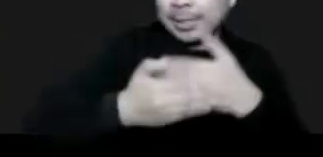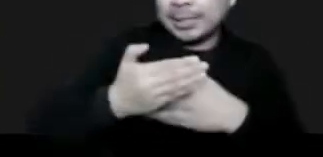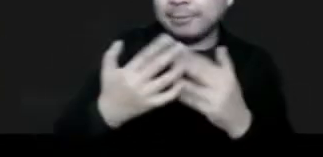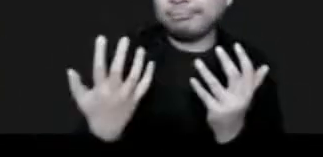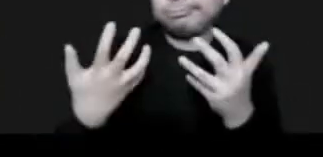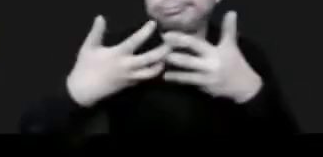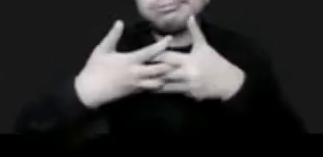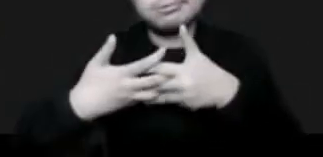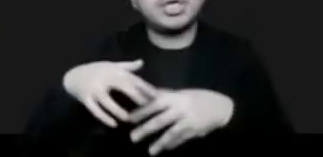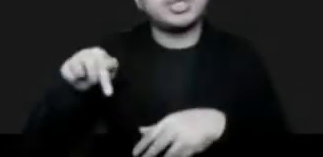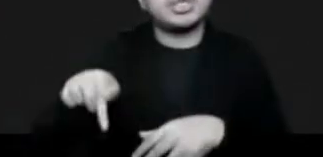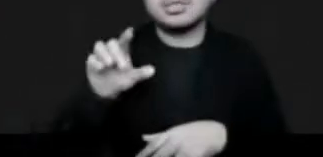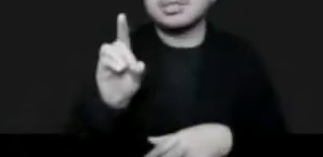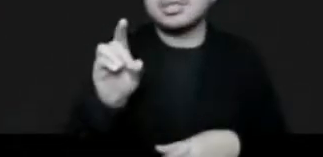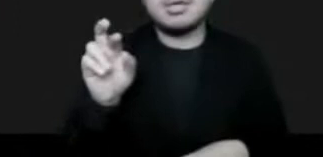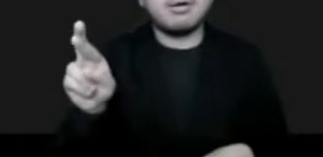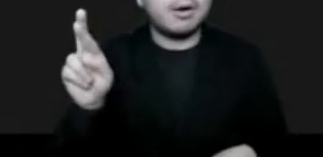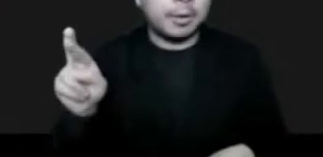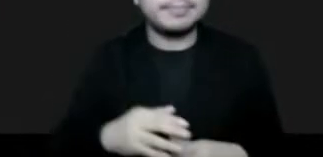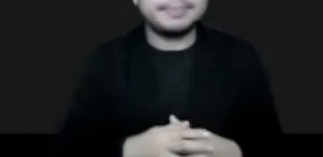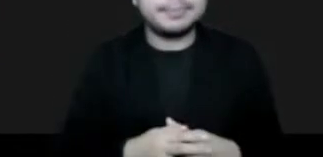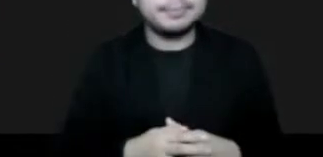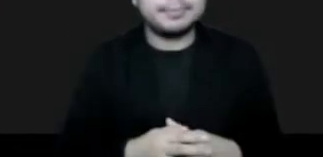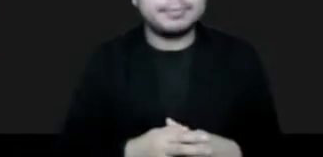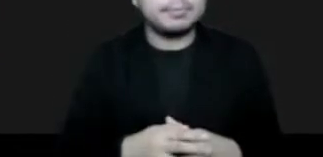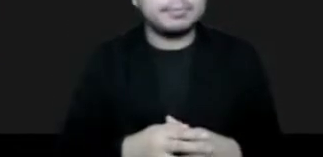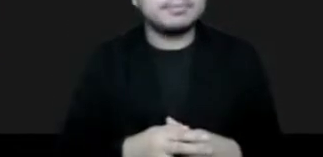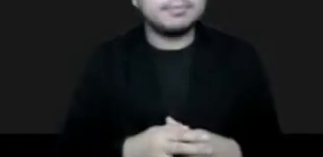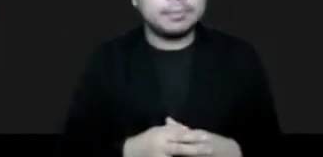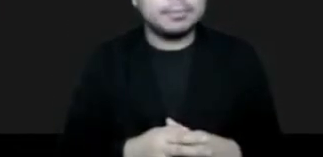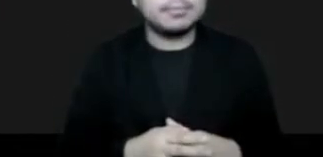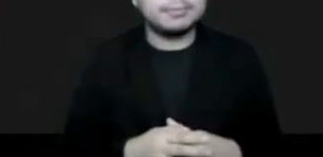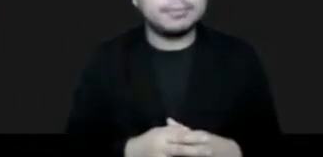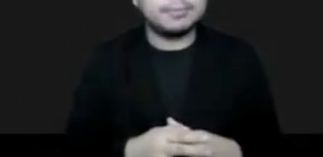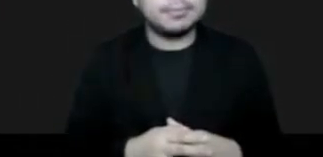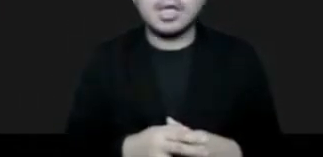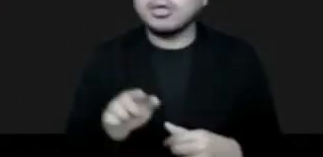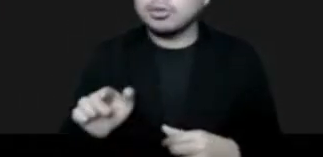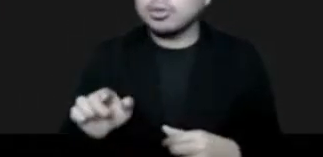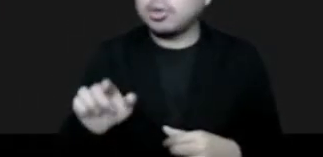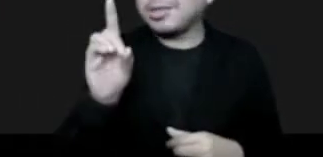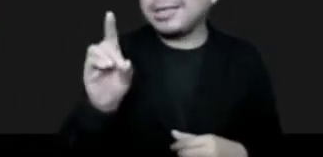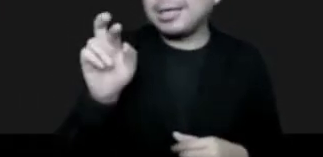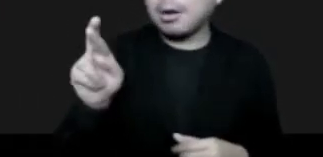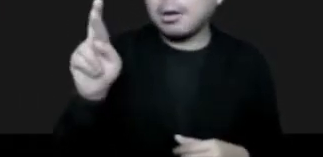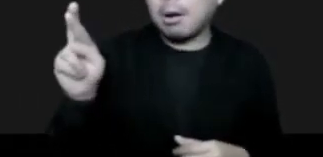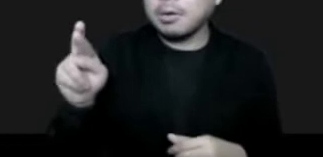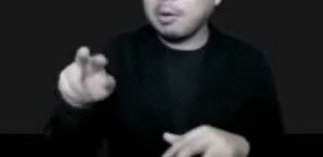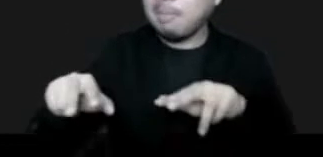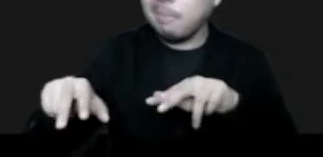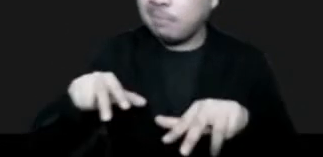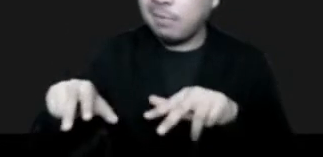have suggested mainstreaming DRR initiatives, and this is at